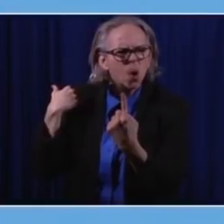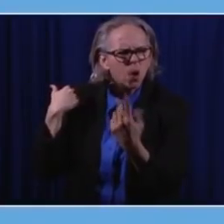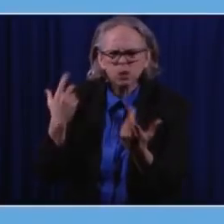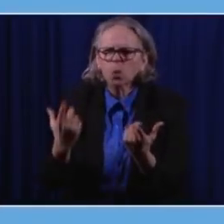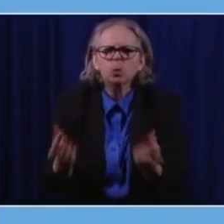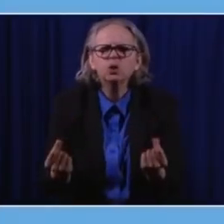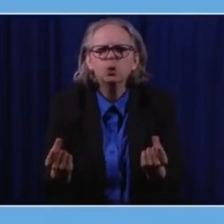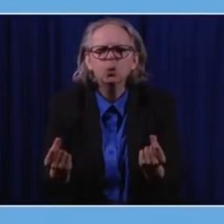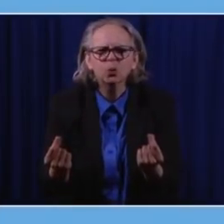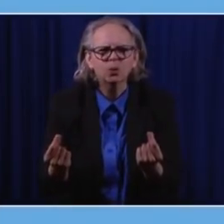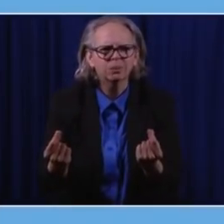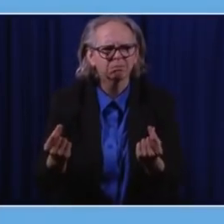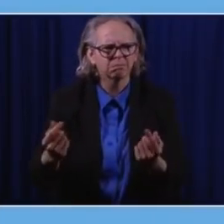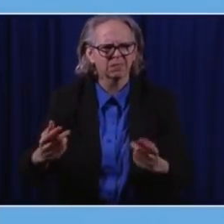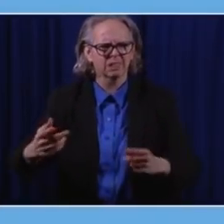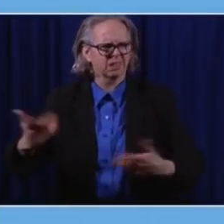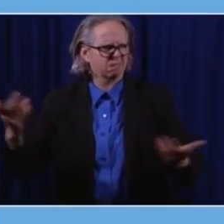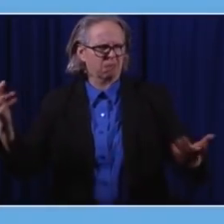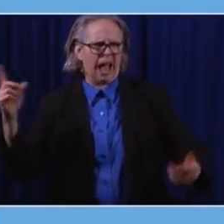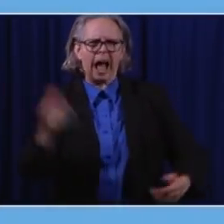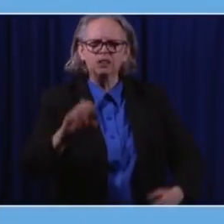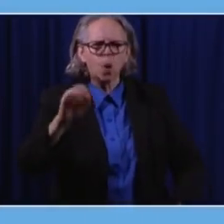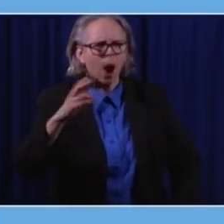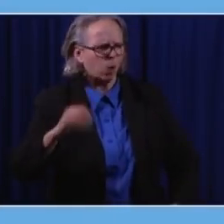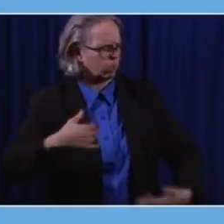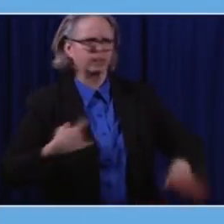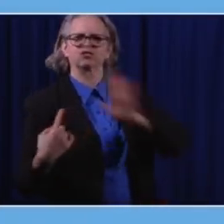Ask Ohio. We'll show you.